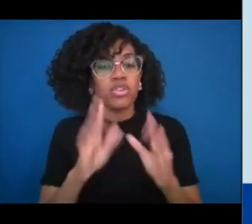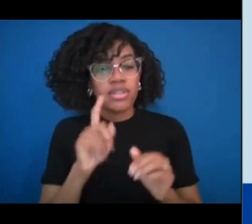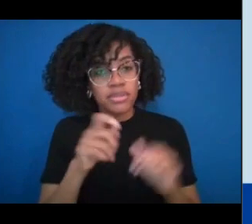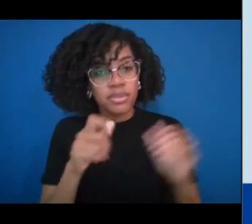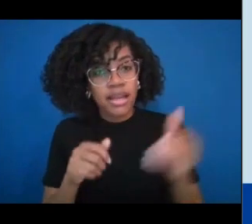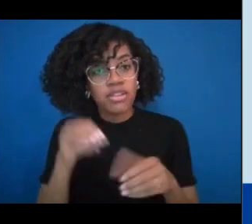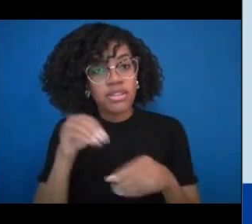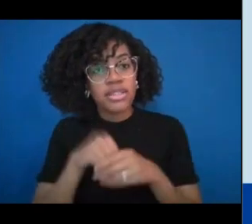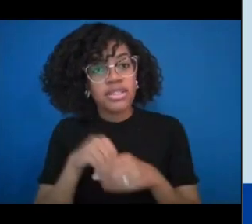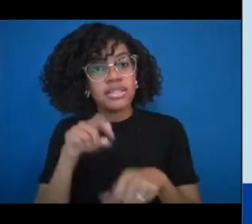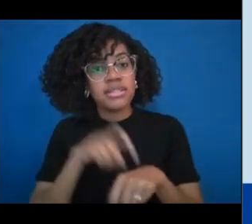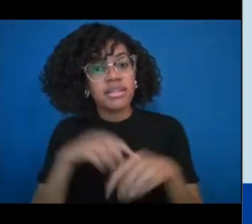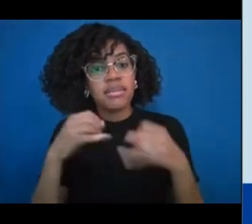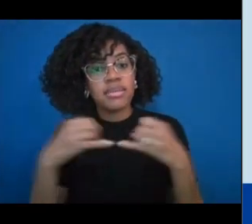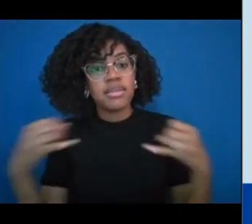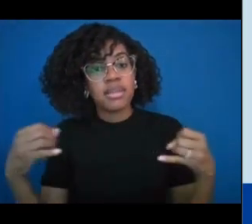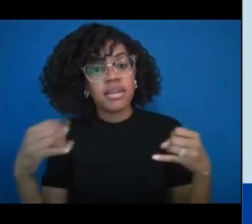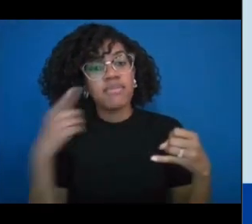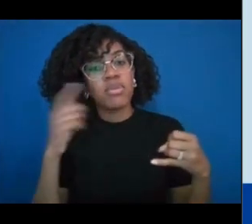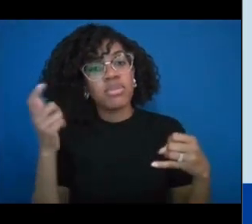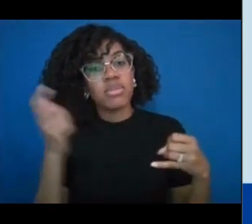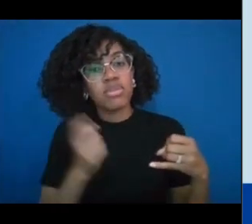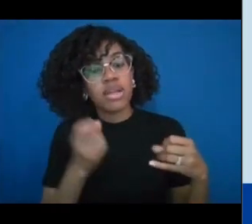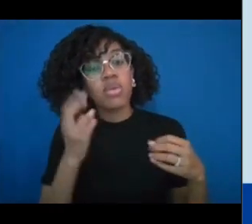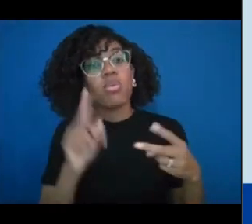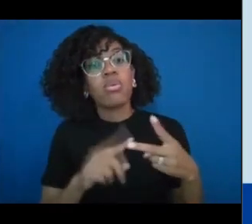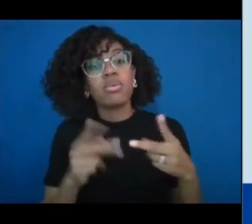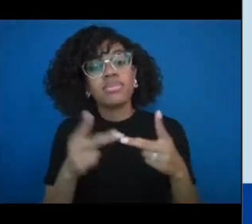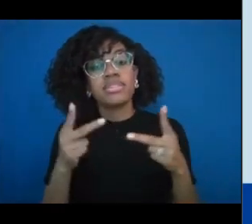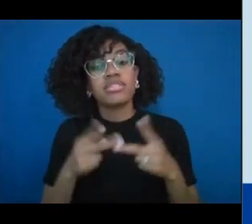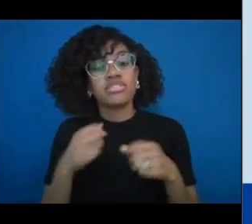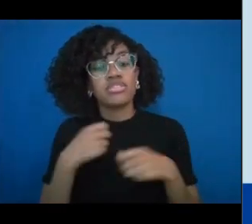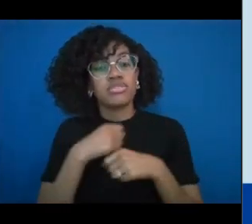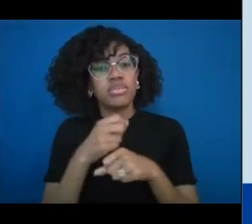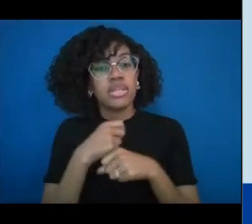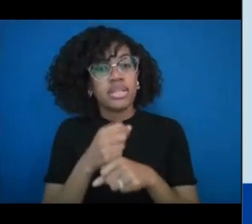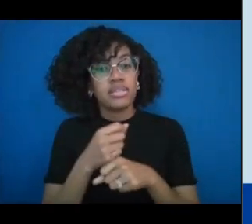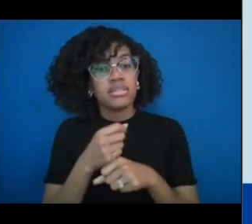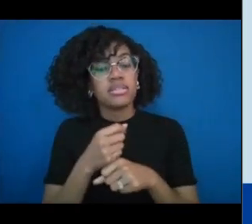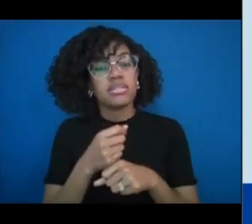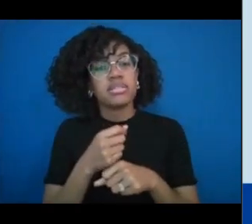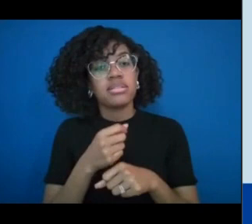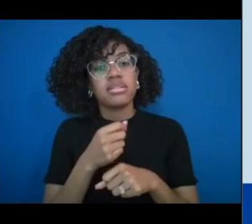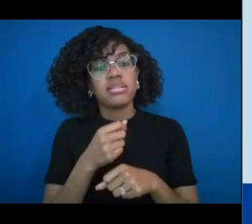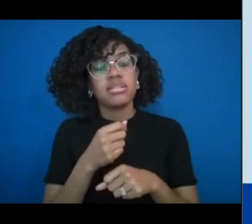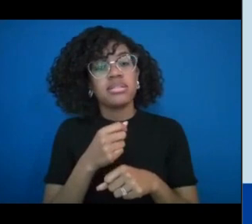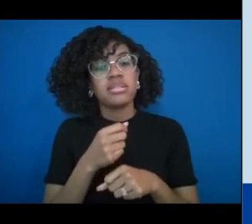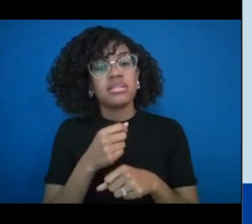timeline of the grant for a position that is created, although not filled, be accessible?